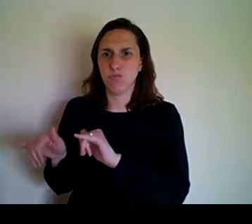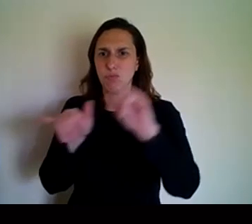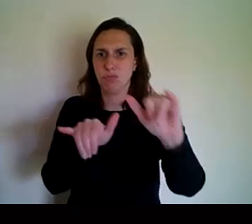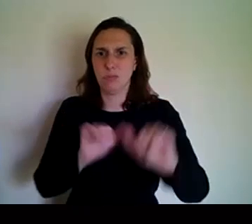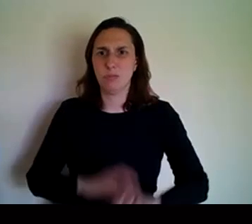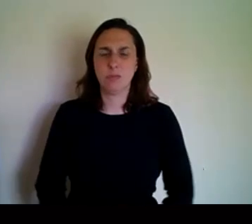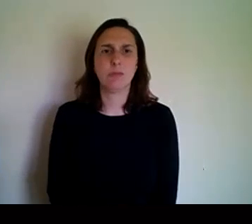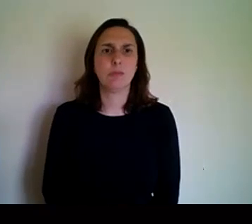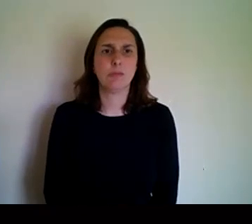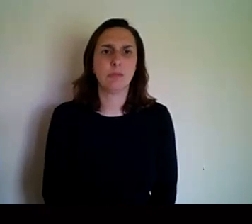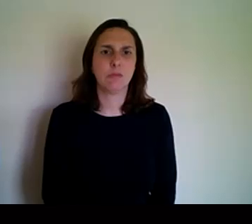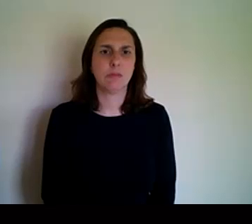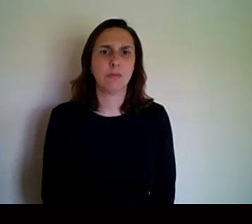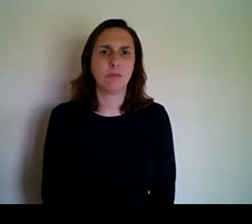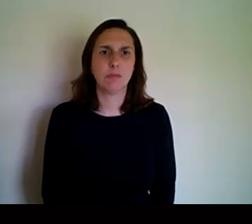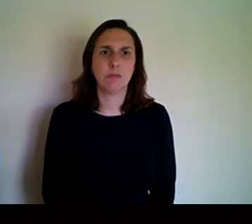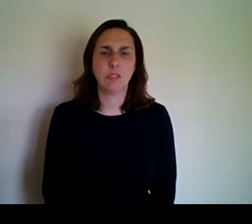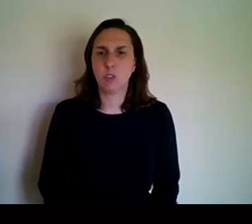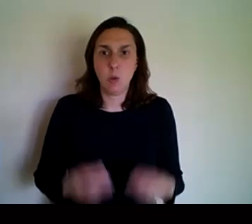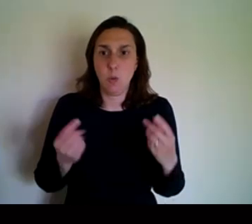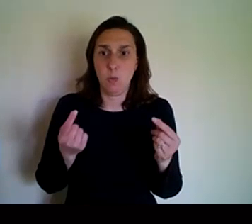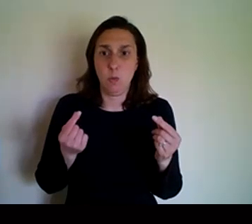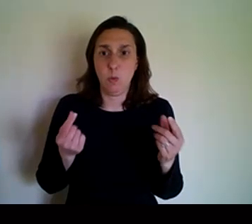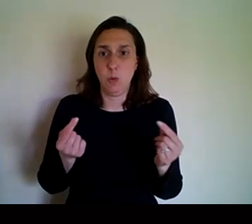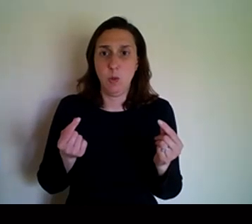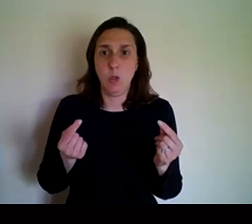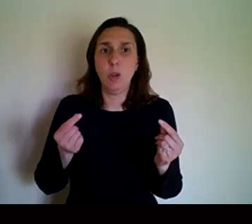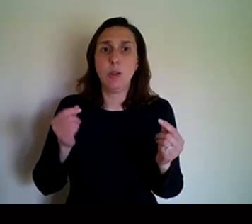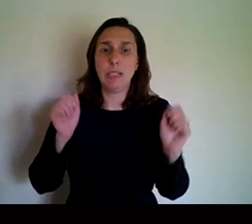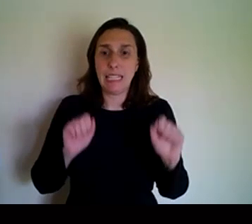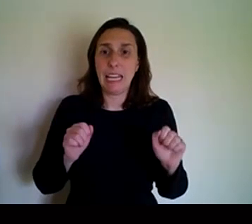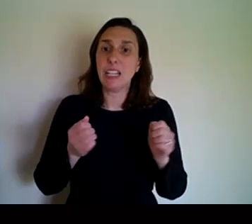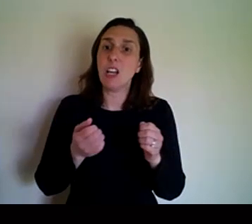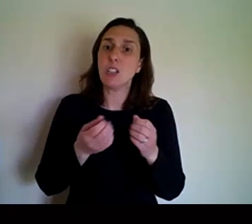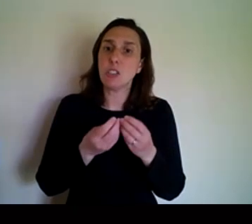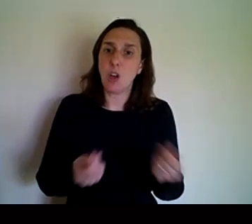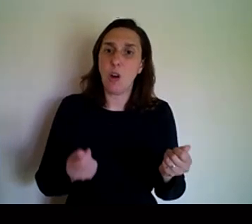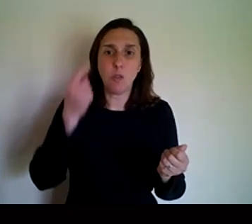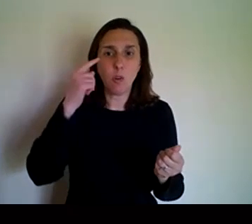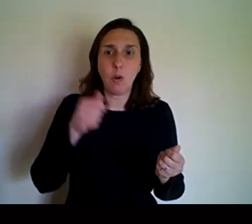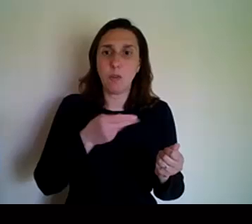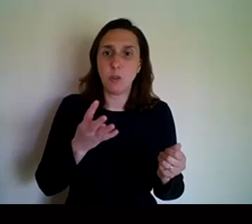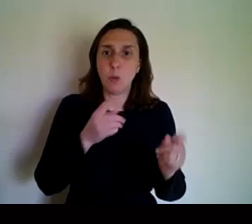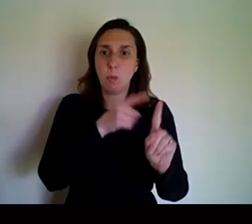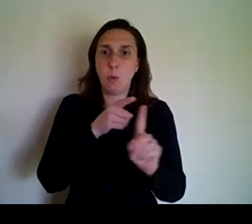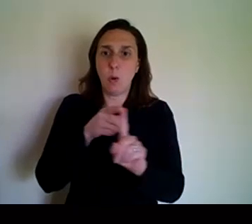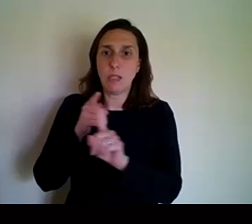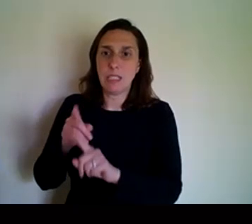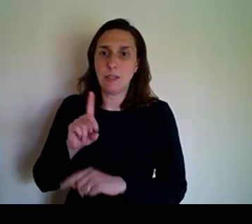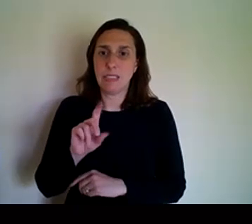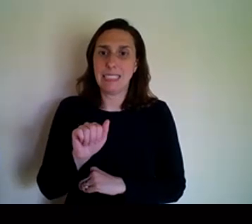what we can do is we can solve for a couple different points of data. And we